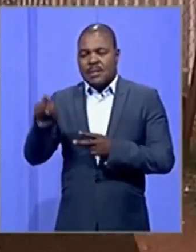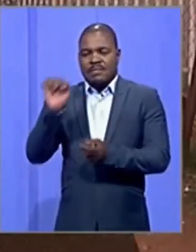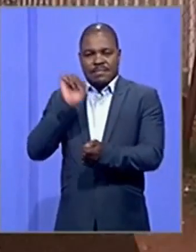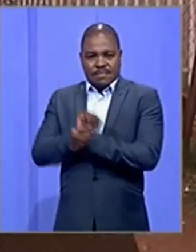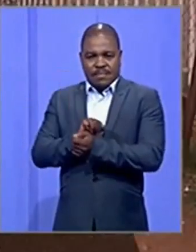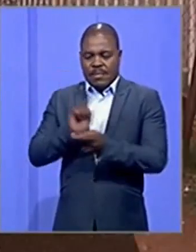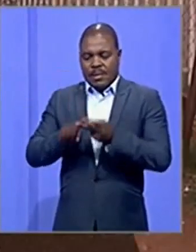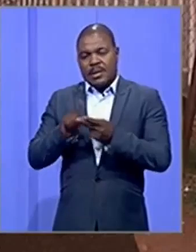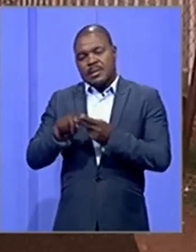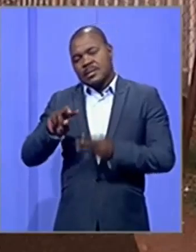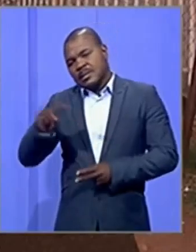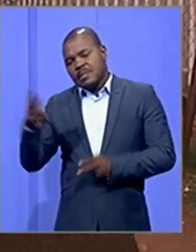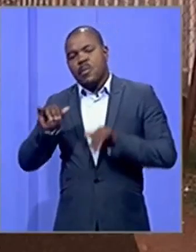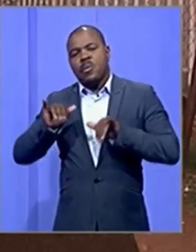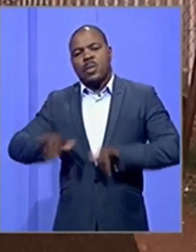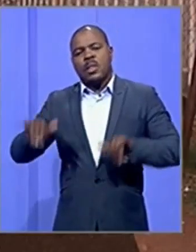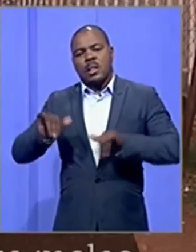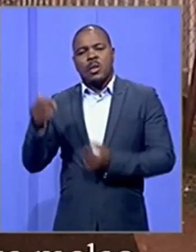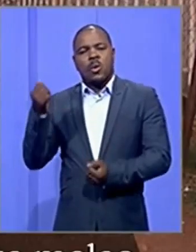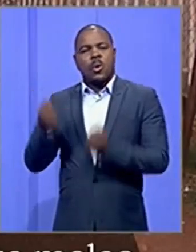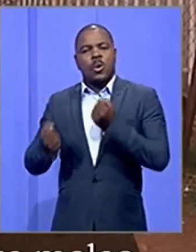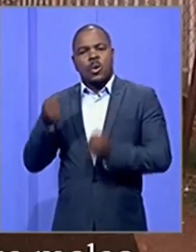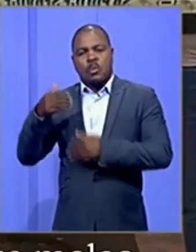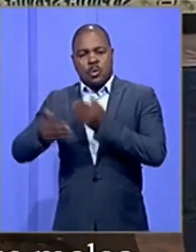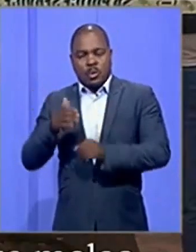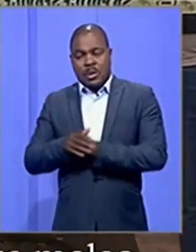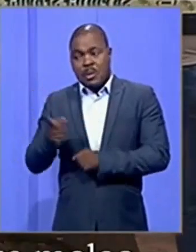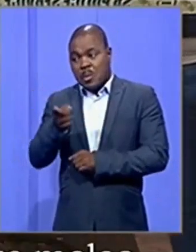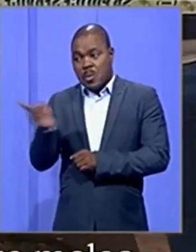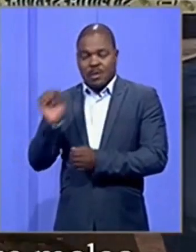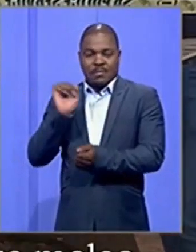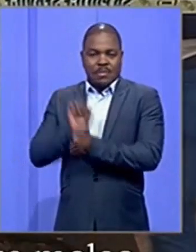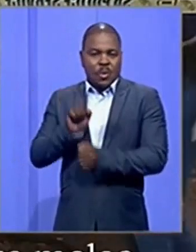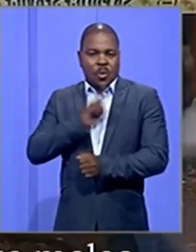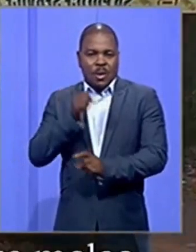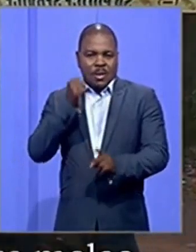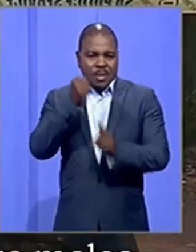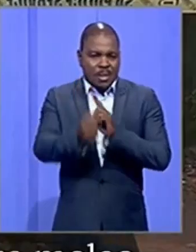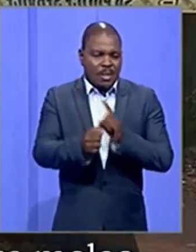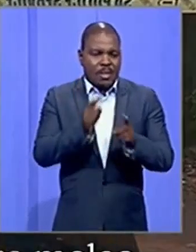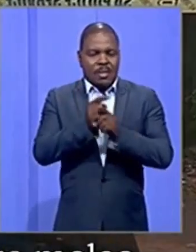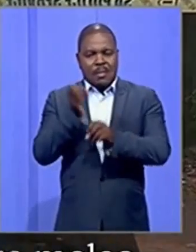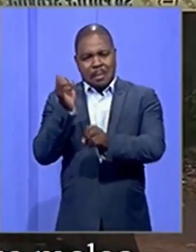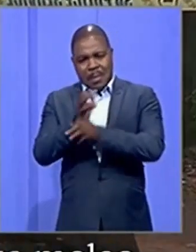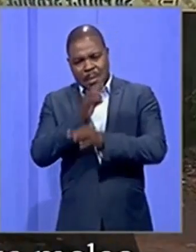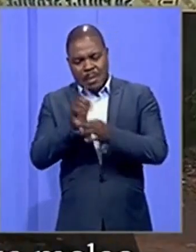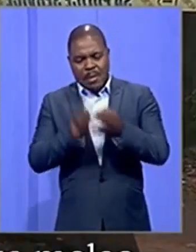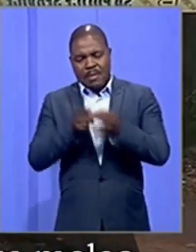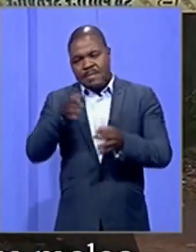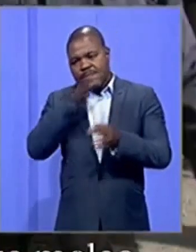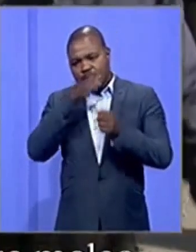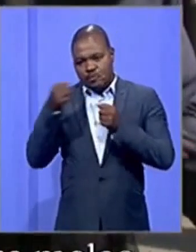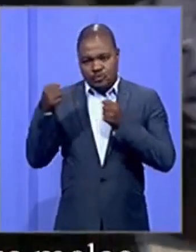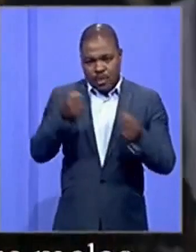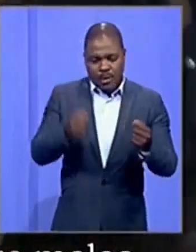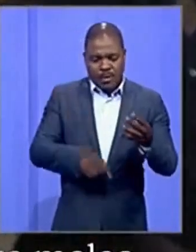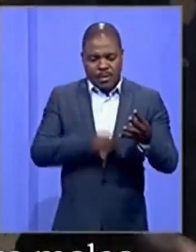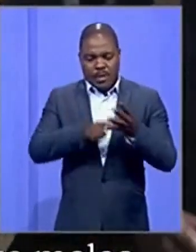fa ba bangwe ba emetse go sekisiwa ba tshwerwe tebang le bosenyi jwa polao go keteka go kgwetsa onnoletagi